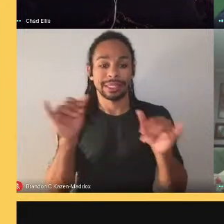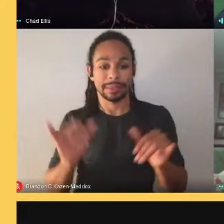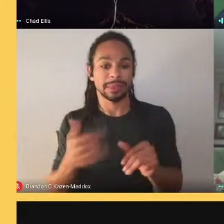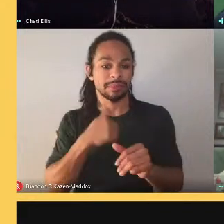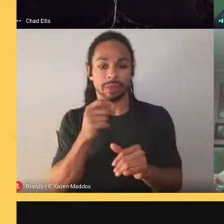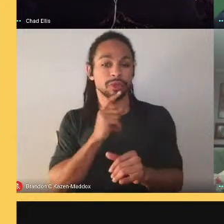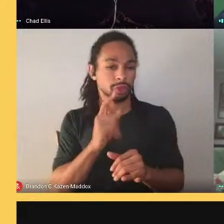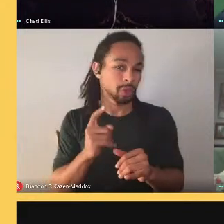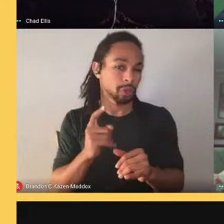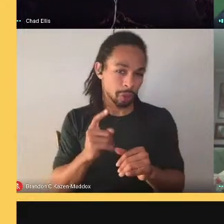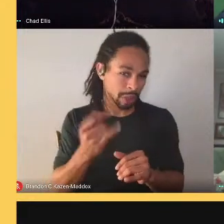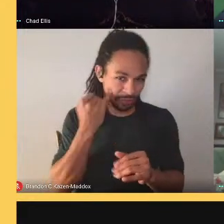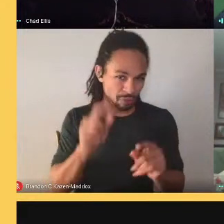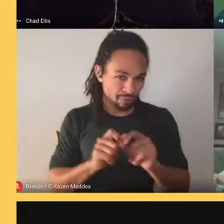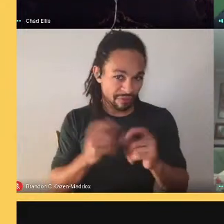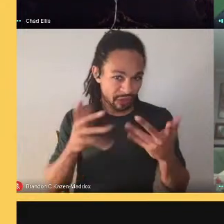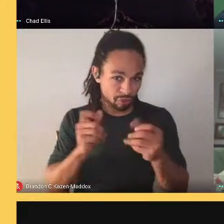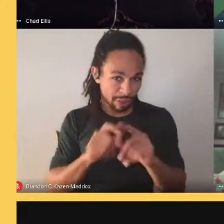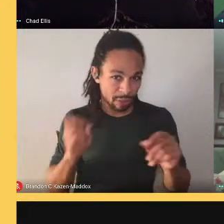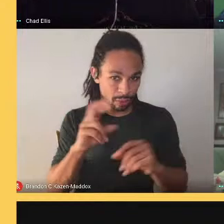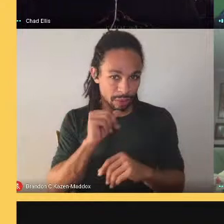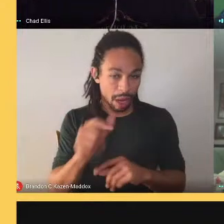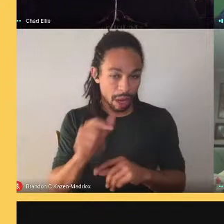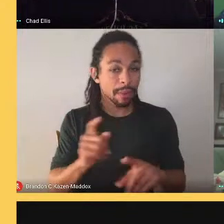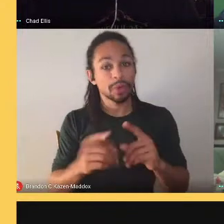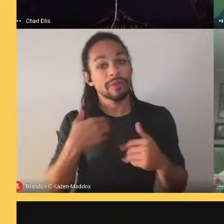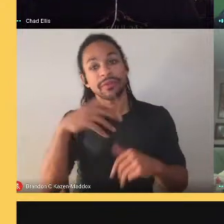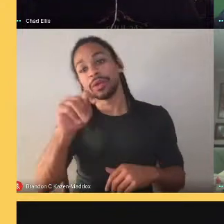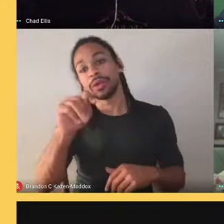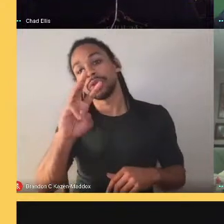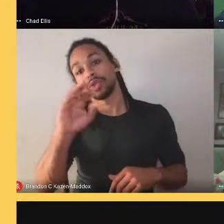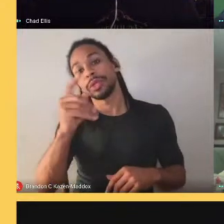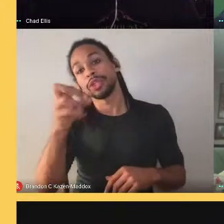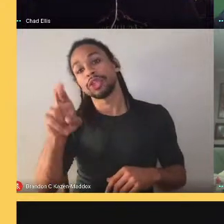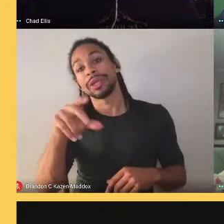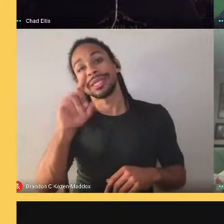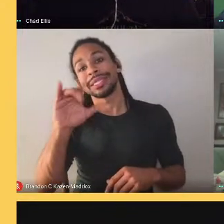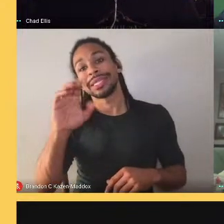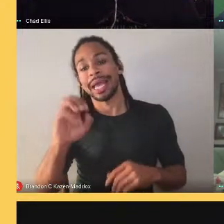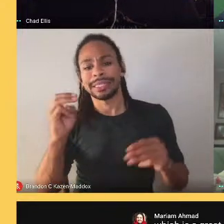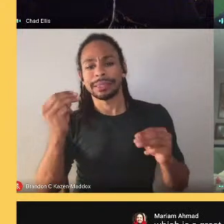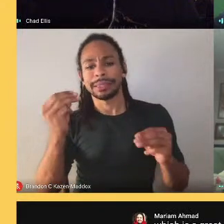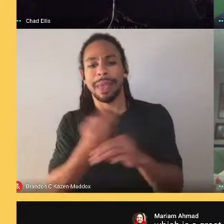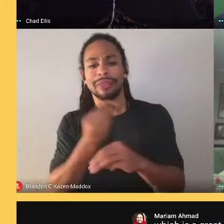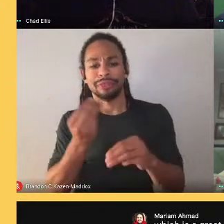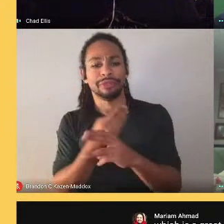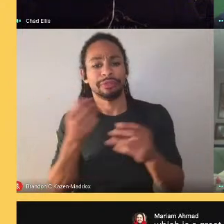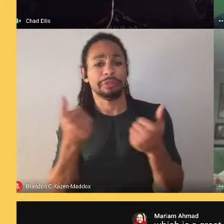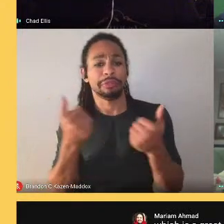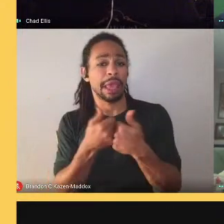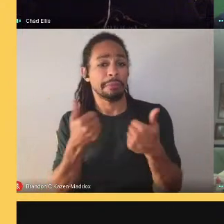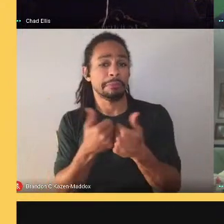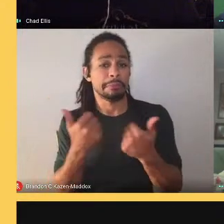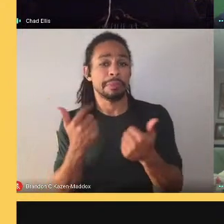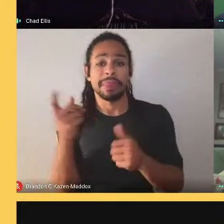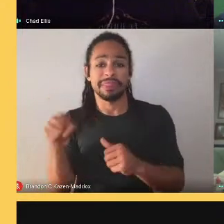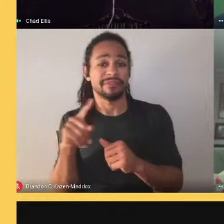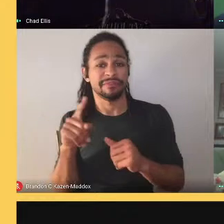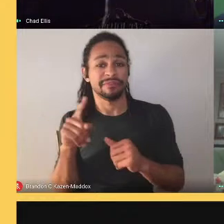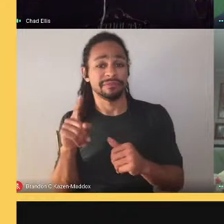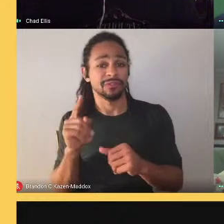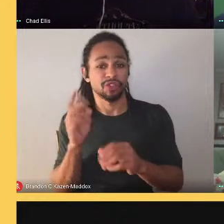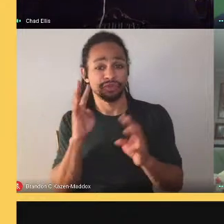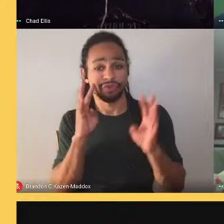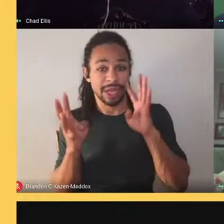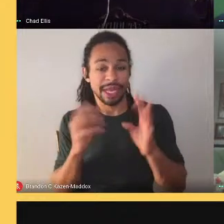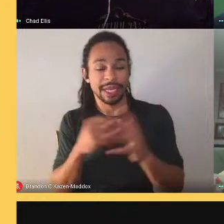like dice math thing that they've done. Wow. Yeah. That's so cool. And that actually leads into my